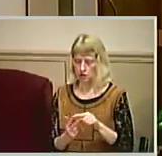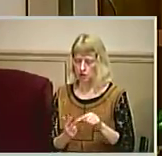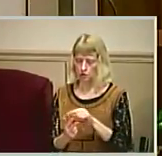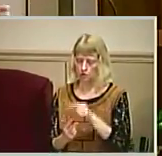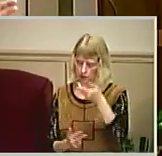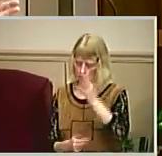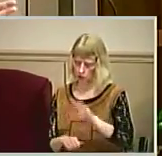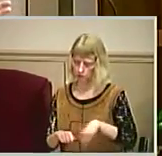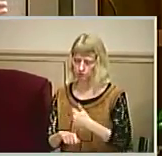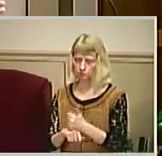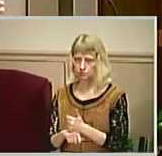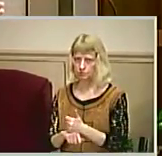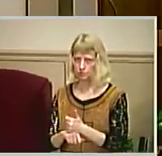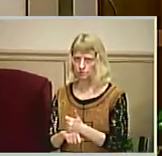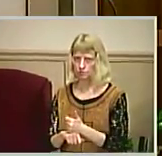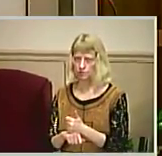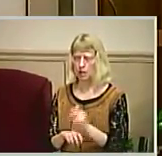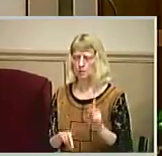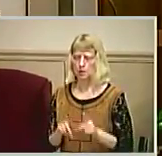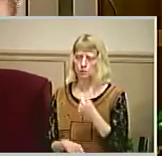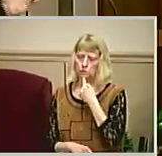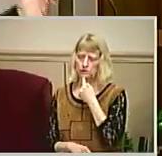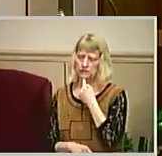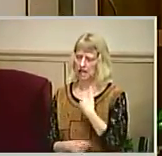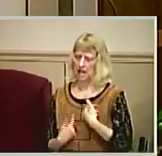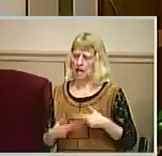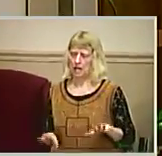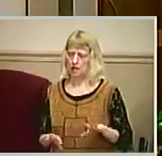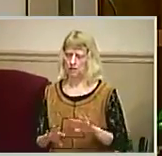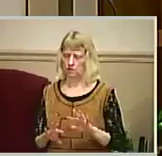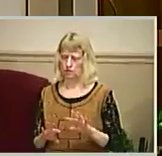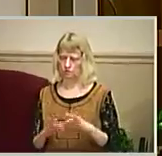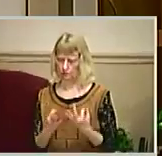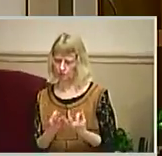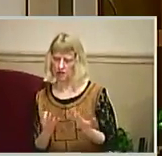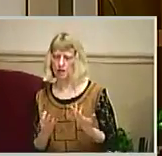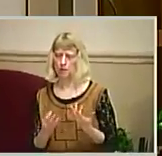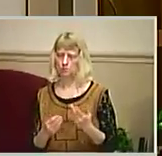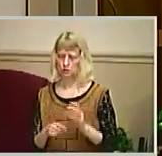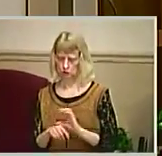God's institutions. We so often say, well, I'm going to be involved with the family and I'm going to be involved